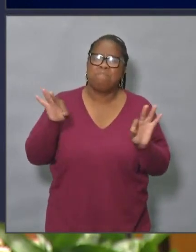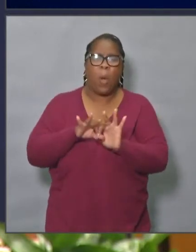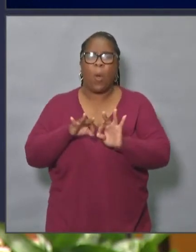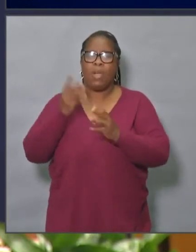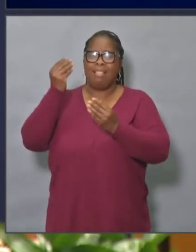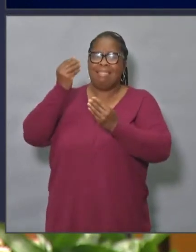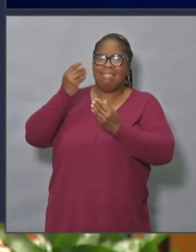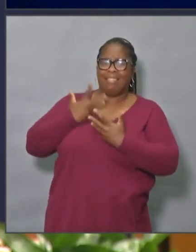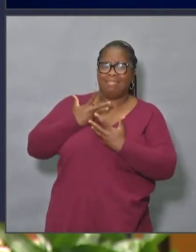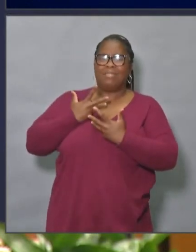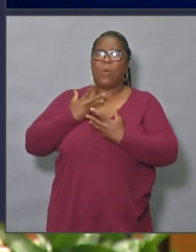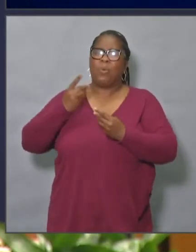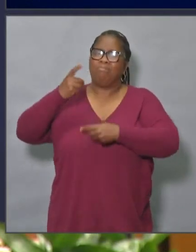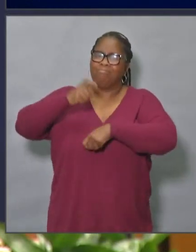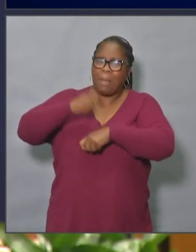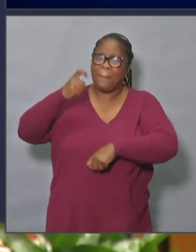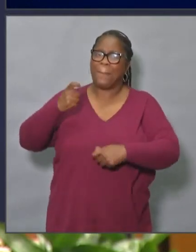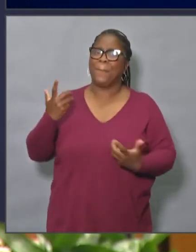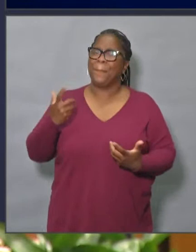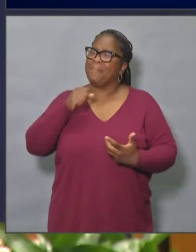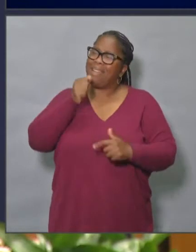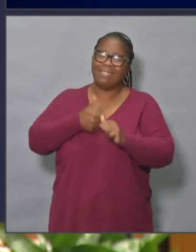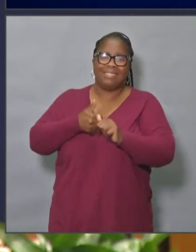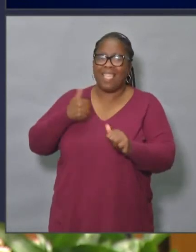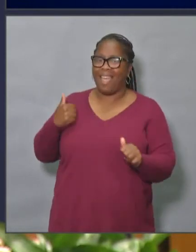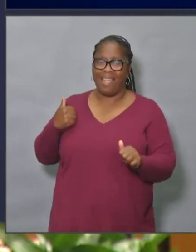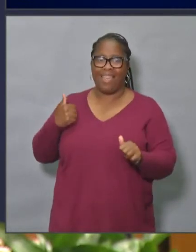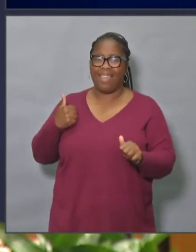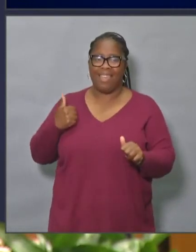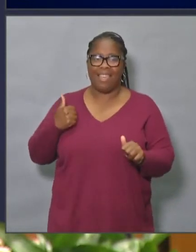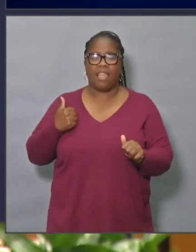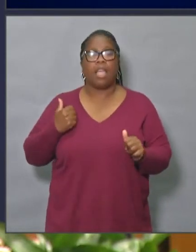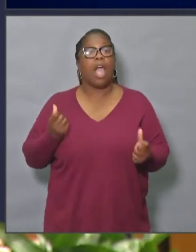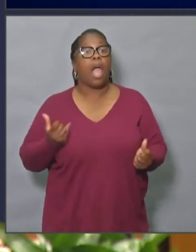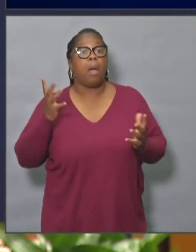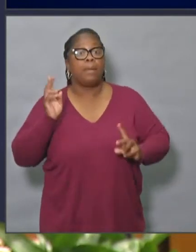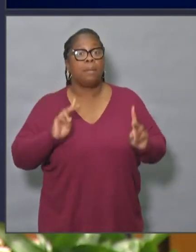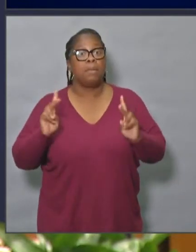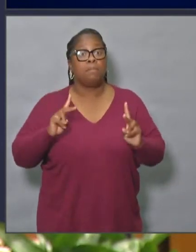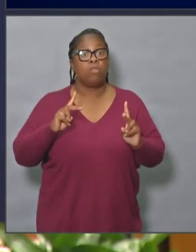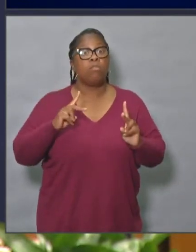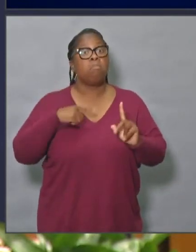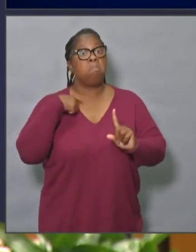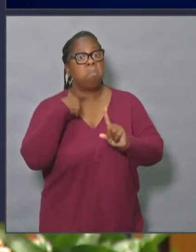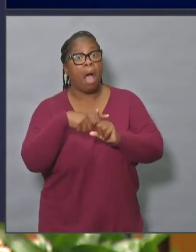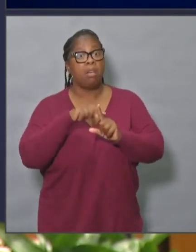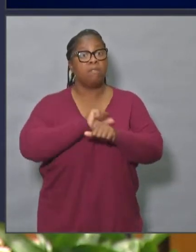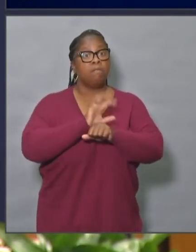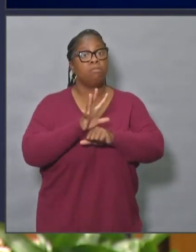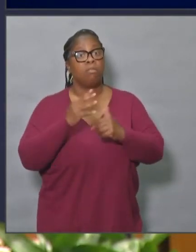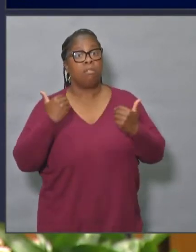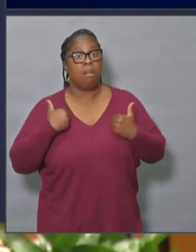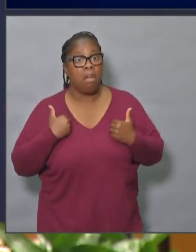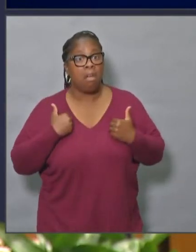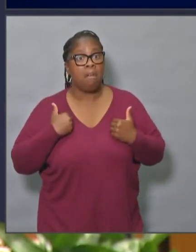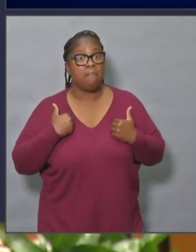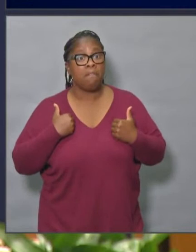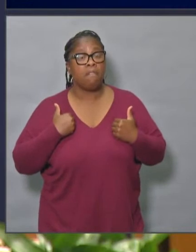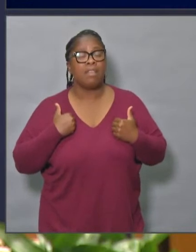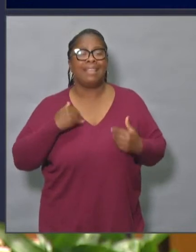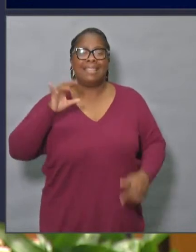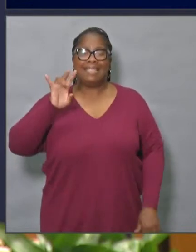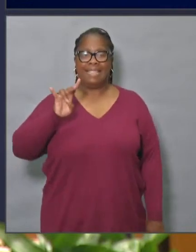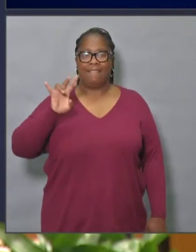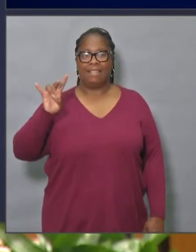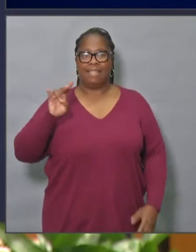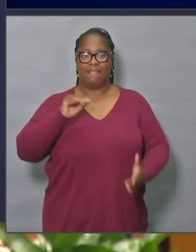in a timely manner. This does bring the number of people who have tested positive for COVID-19 in LA County to